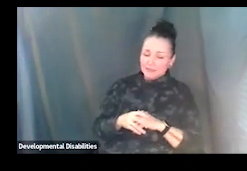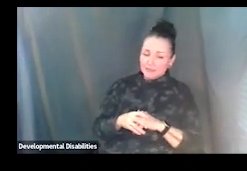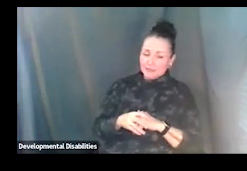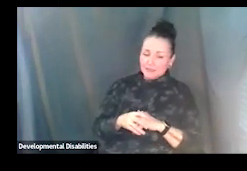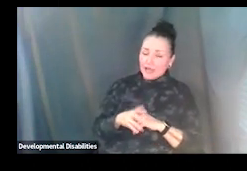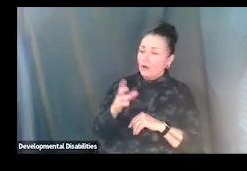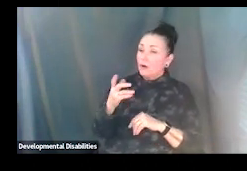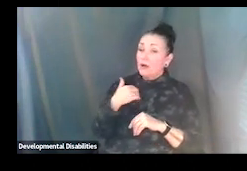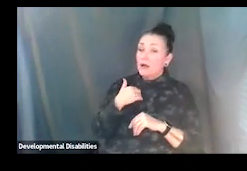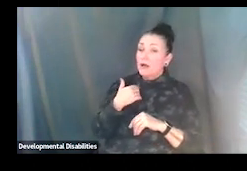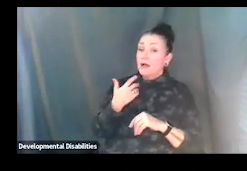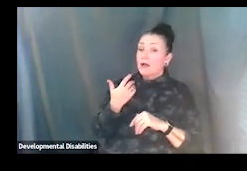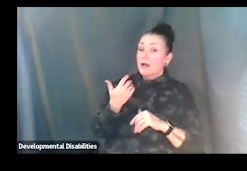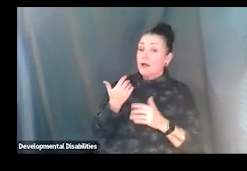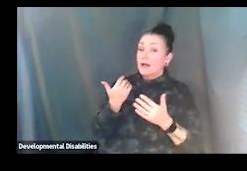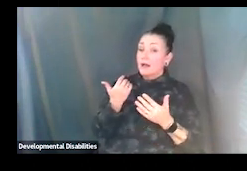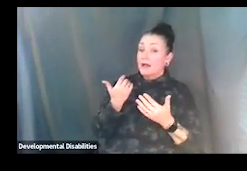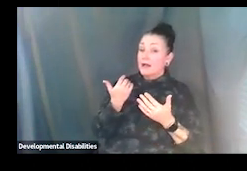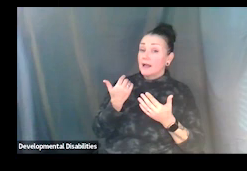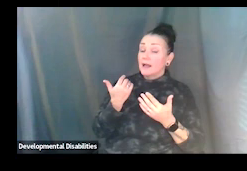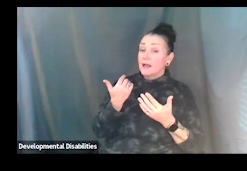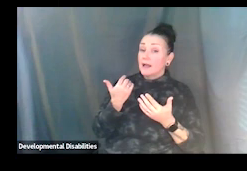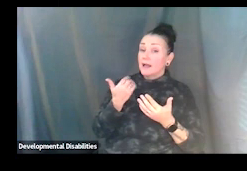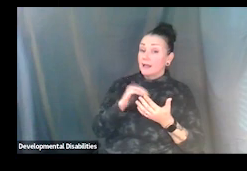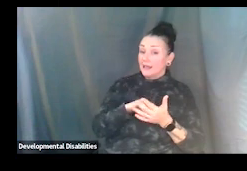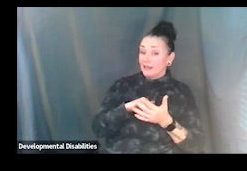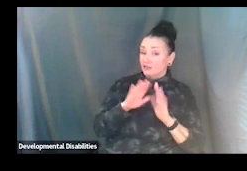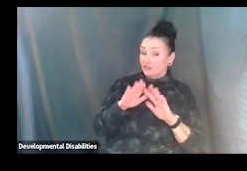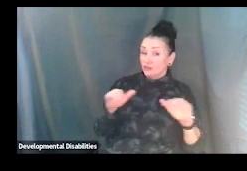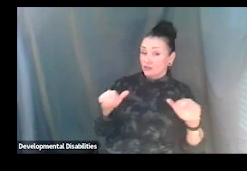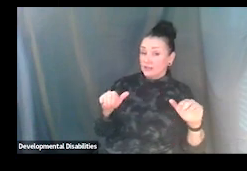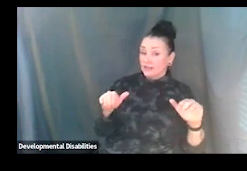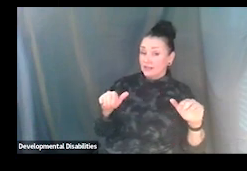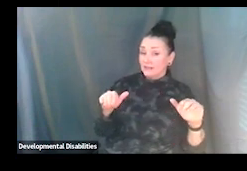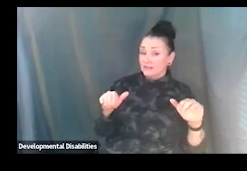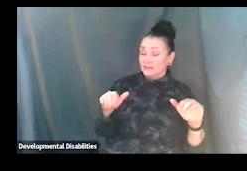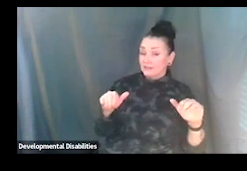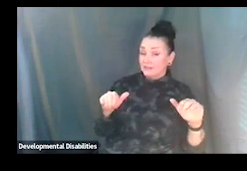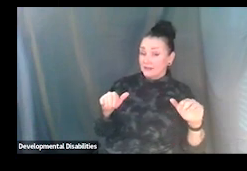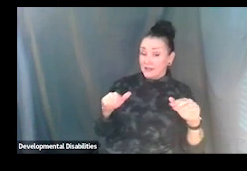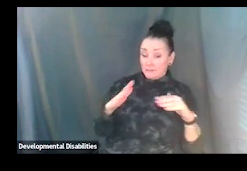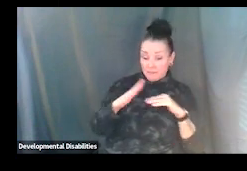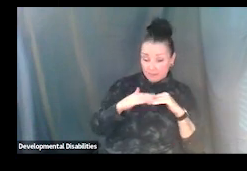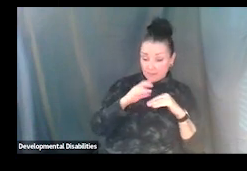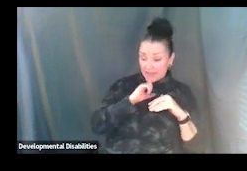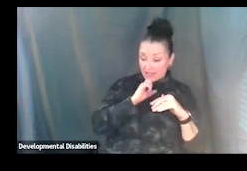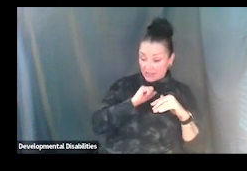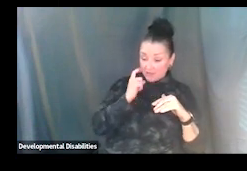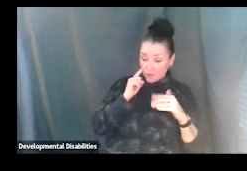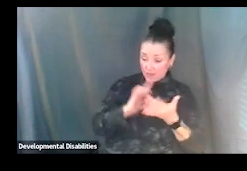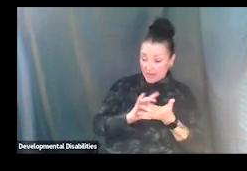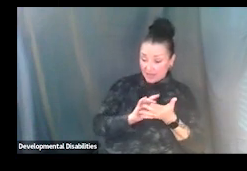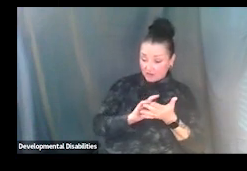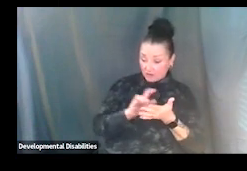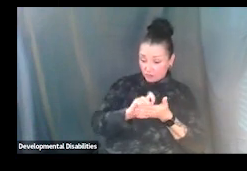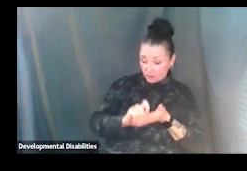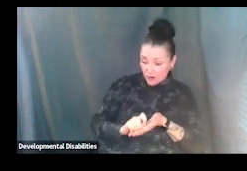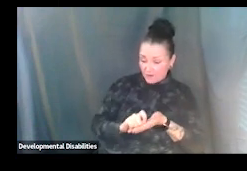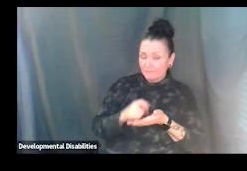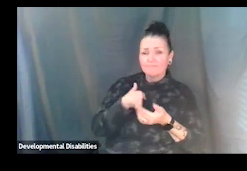I can say that under the age of 4, I think I prescribed medicine exactly twice. But it comes perhaps more with the ADHD stuff